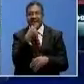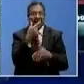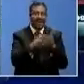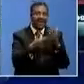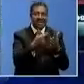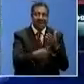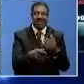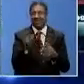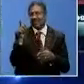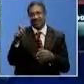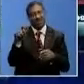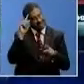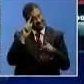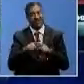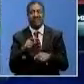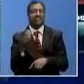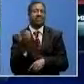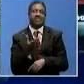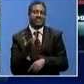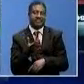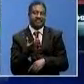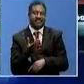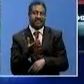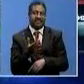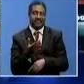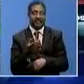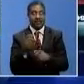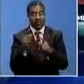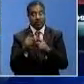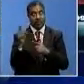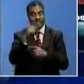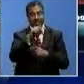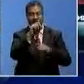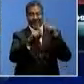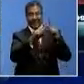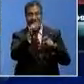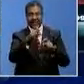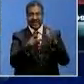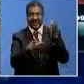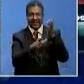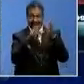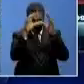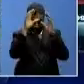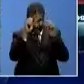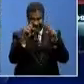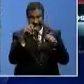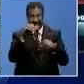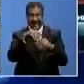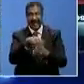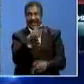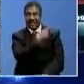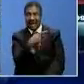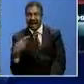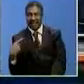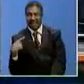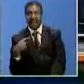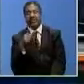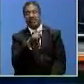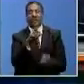Speaking in Parliament today, during the Vice President's Question Time, Sharon Kundanao reports.